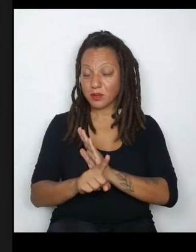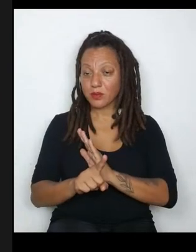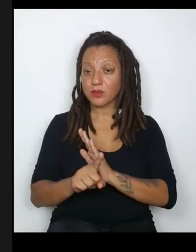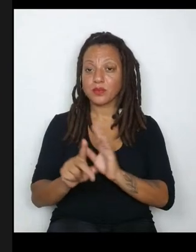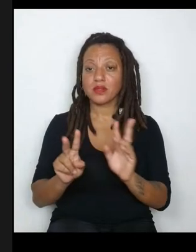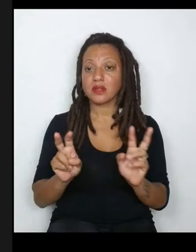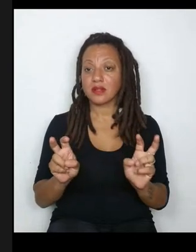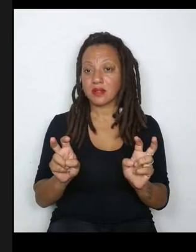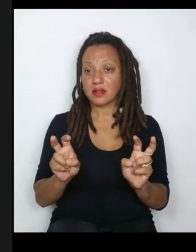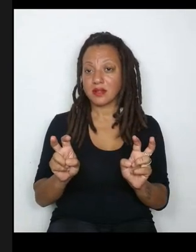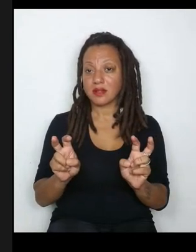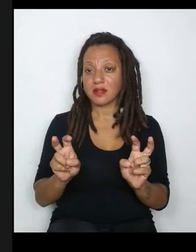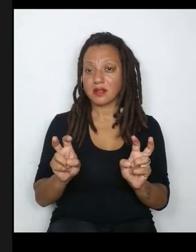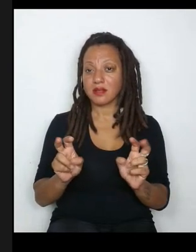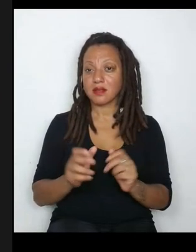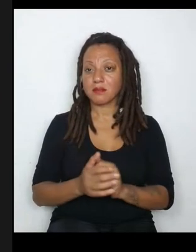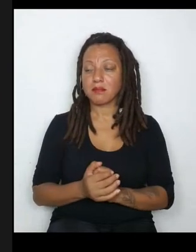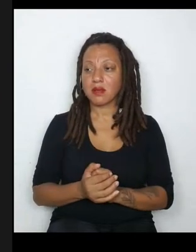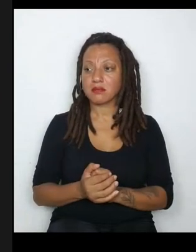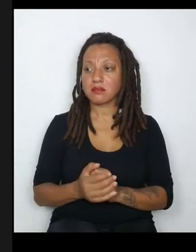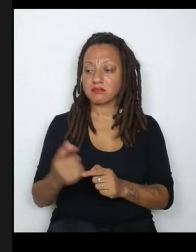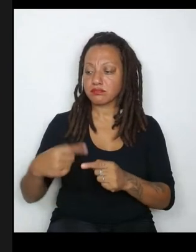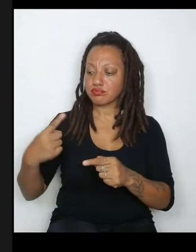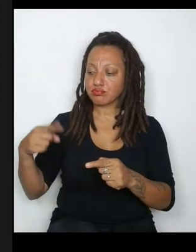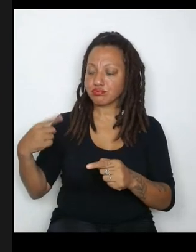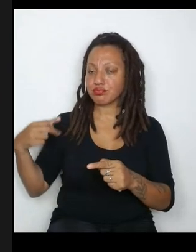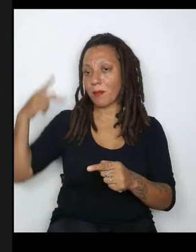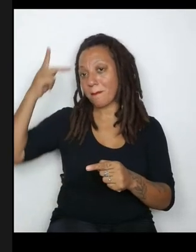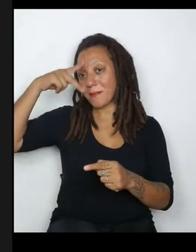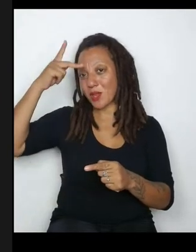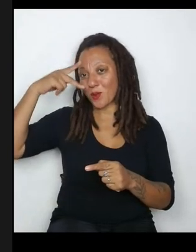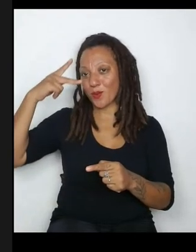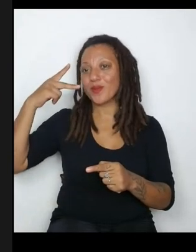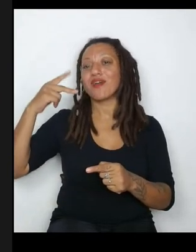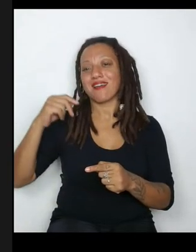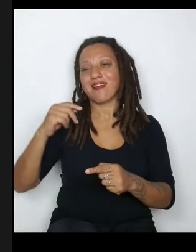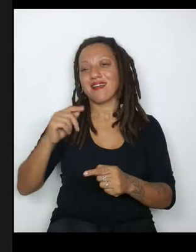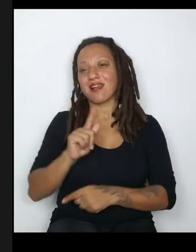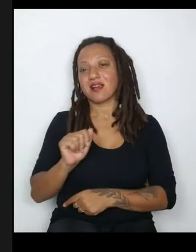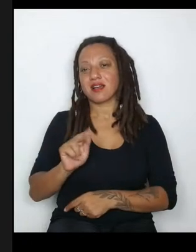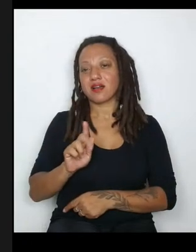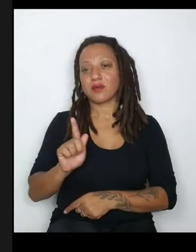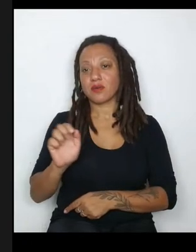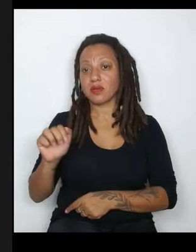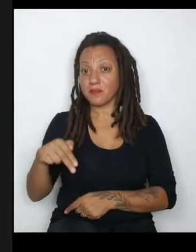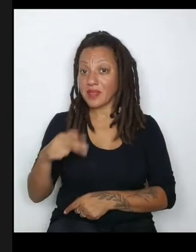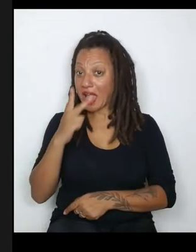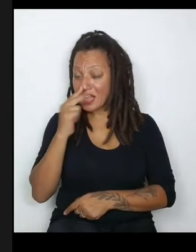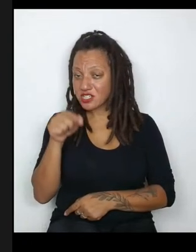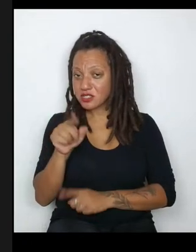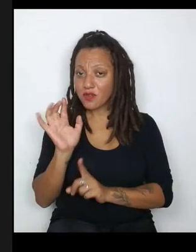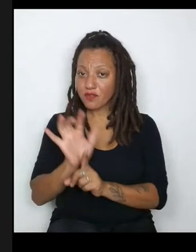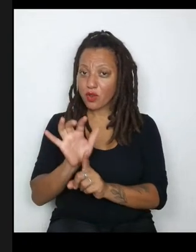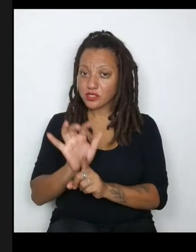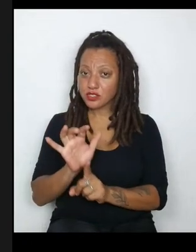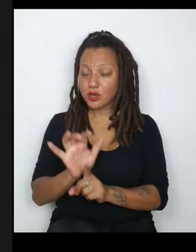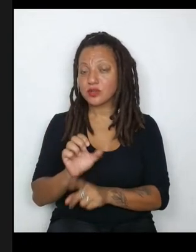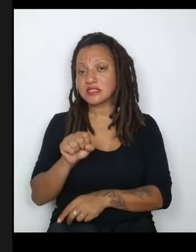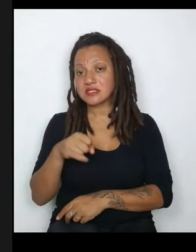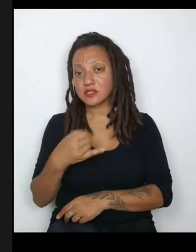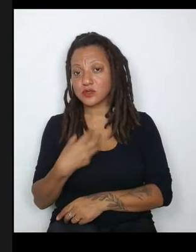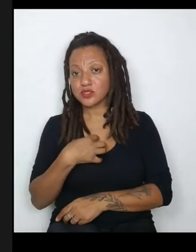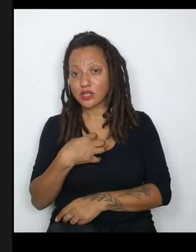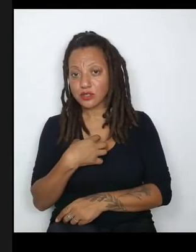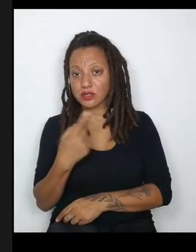here about the peruvian uh ascendance of gogan and if that